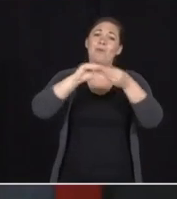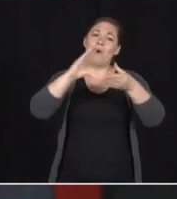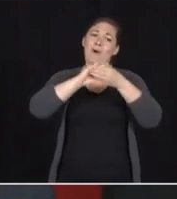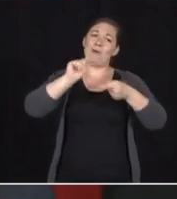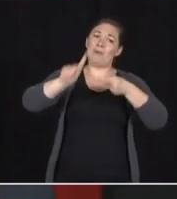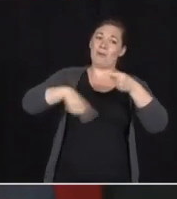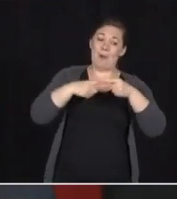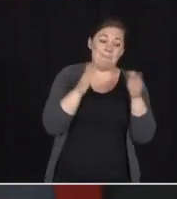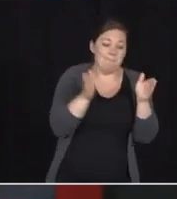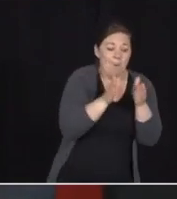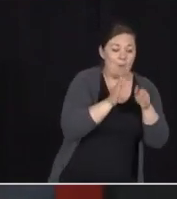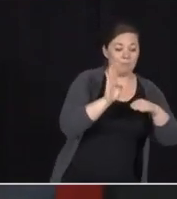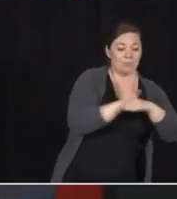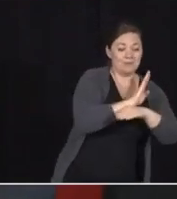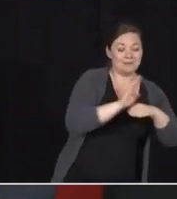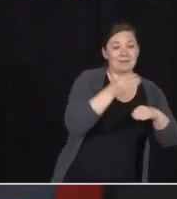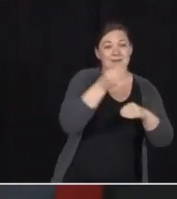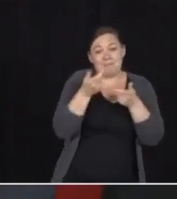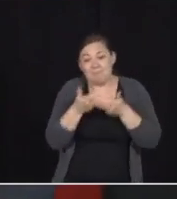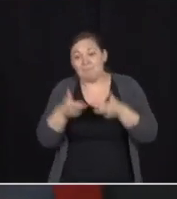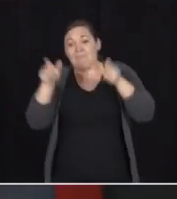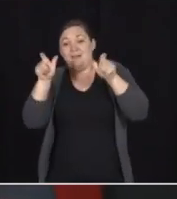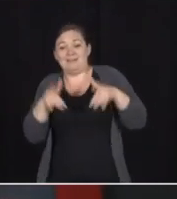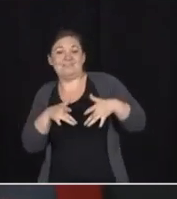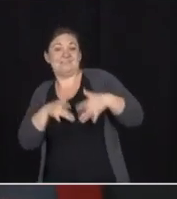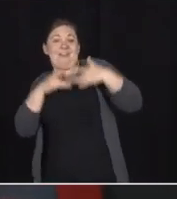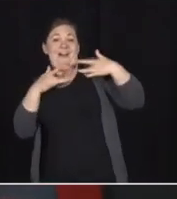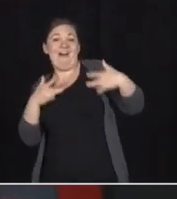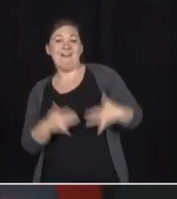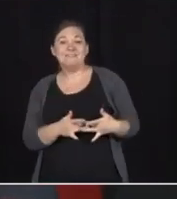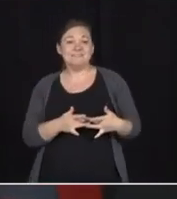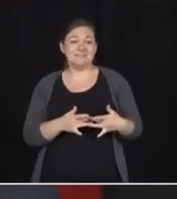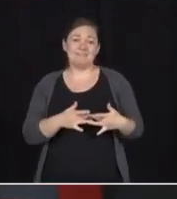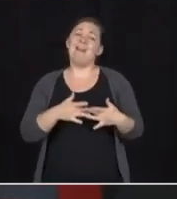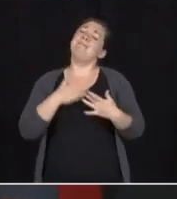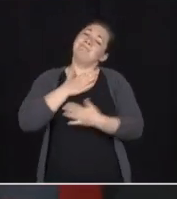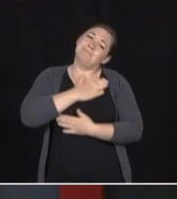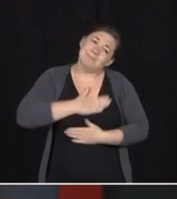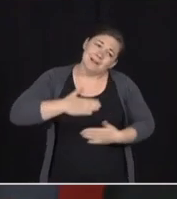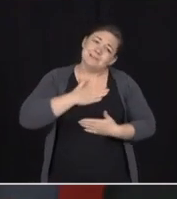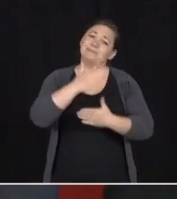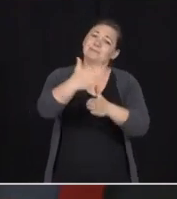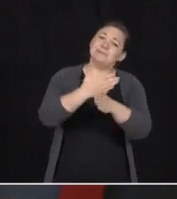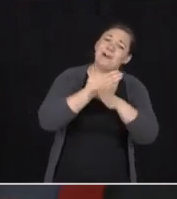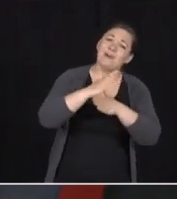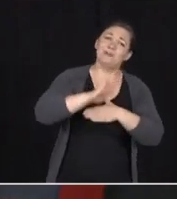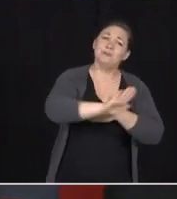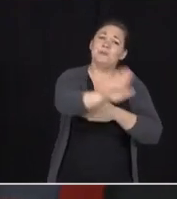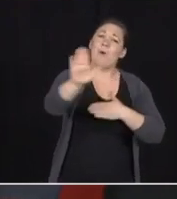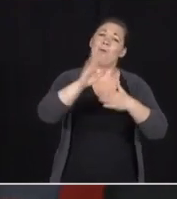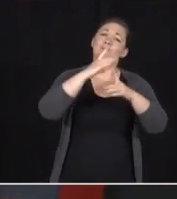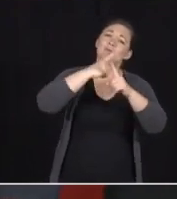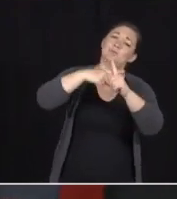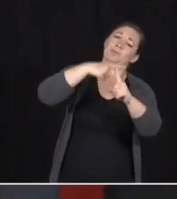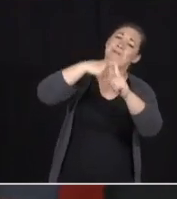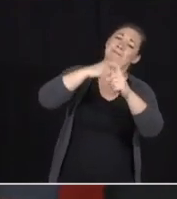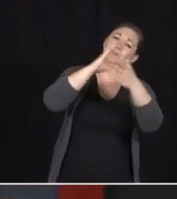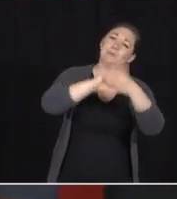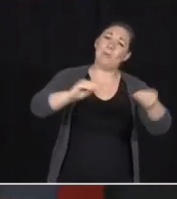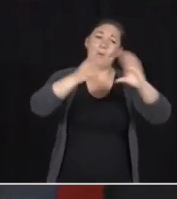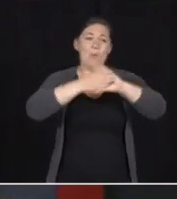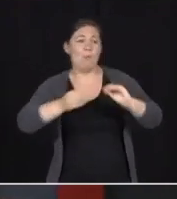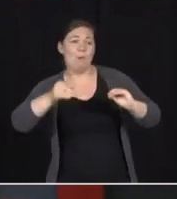Stories that bring us hope. So please, reach out to share the positive news about small businesses that have